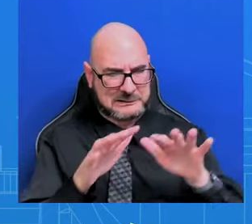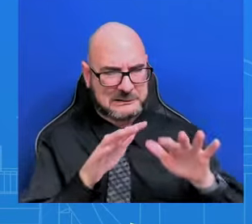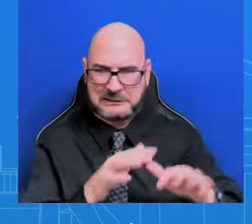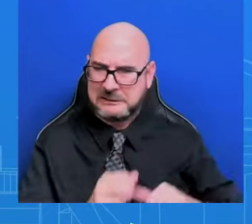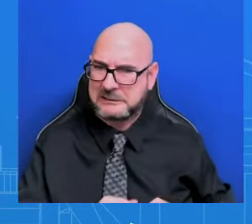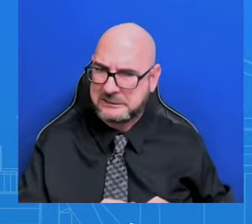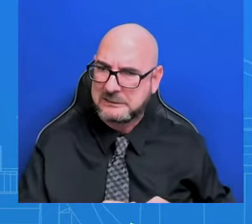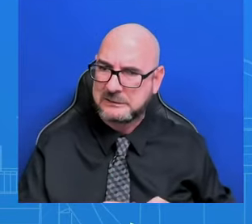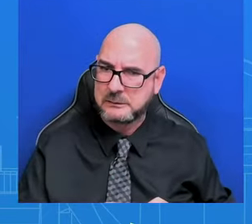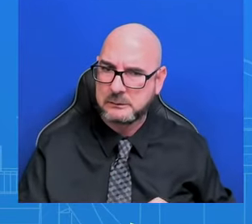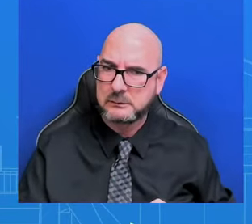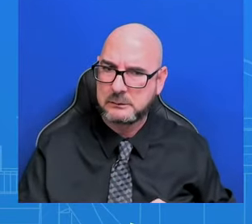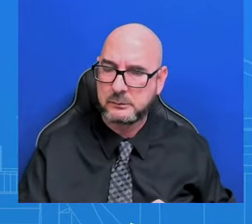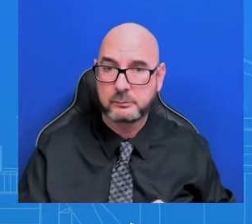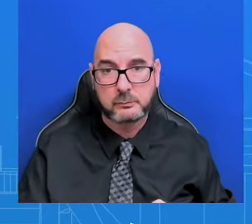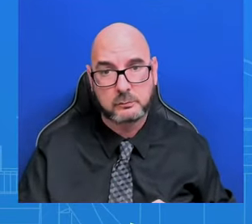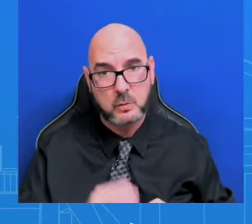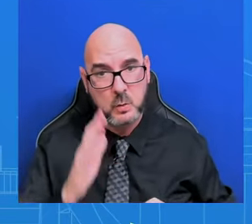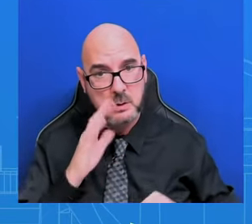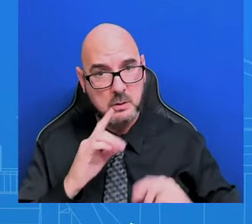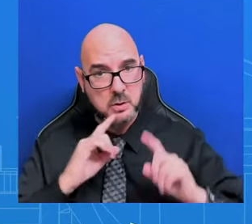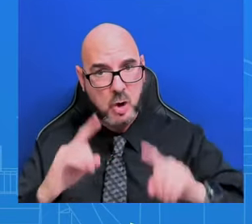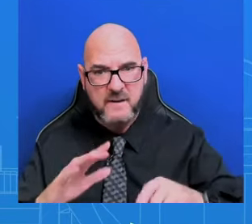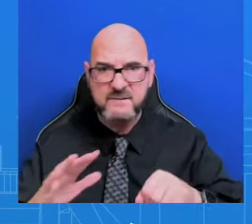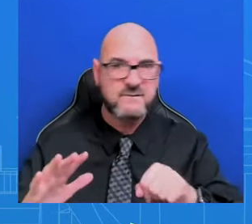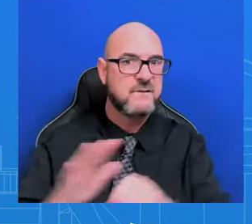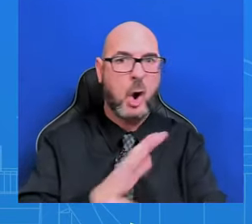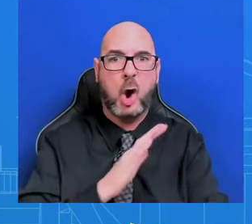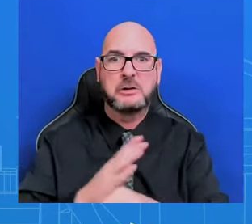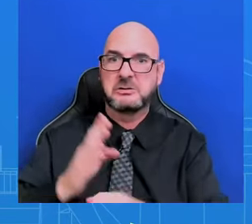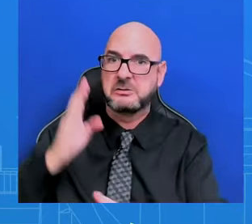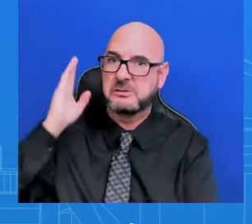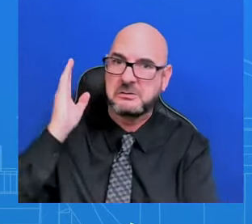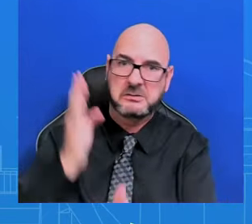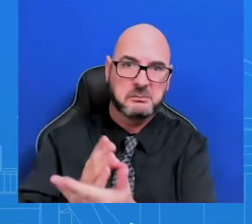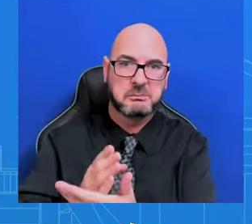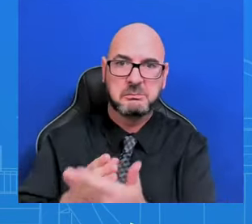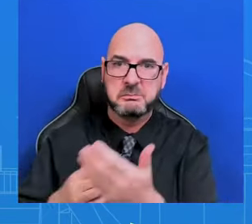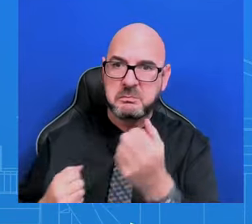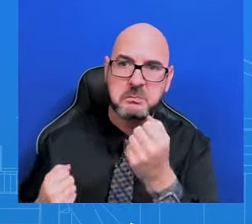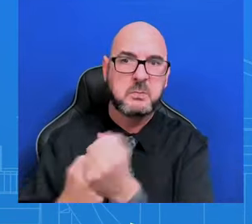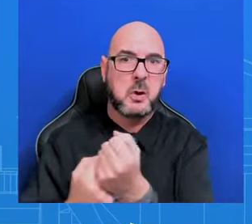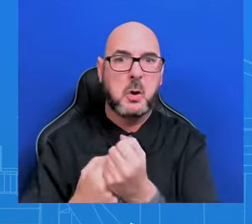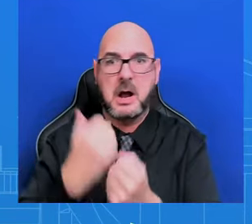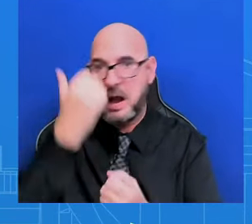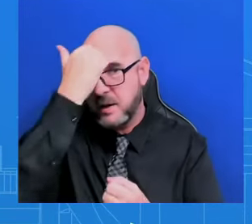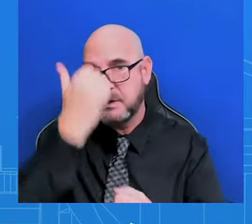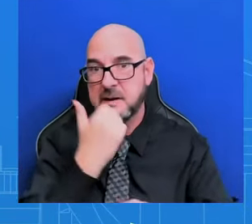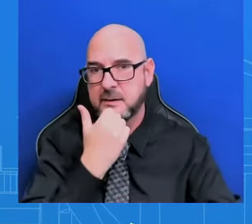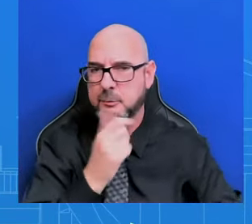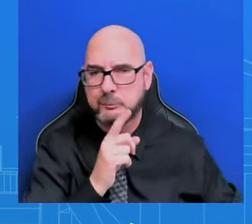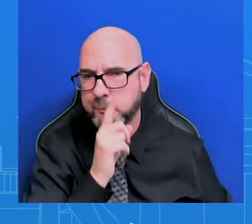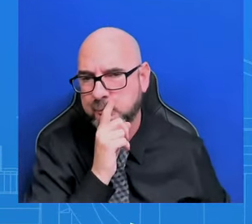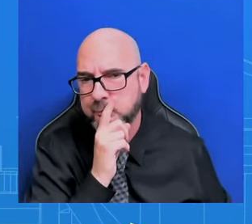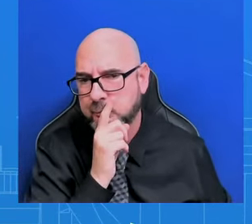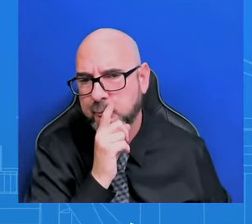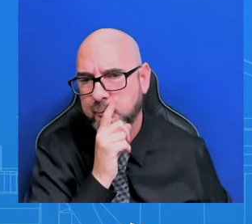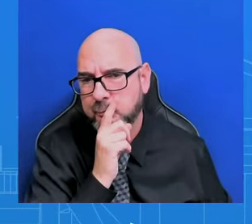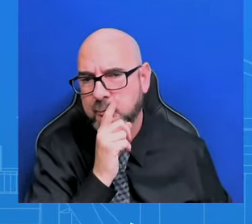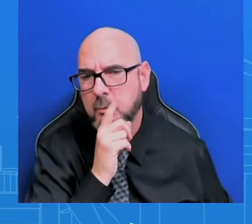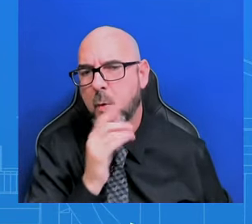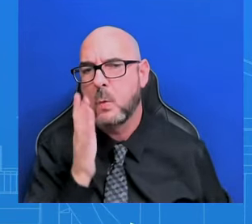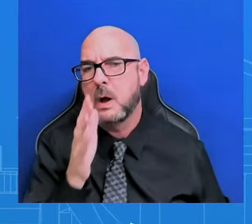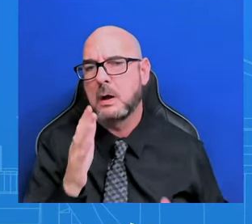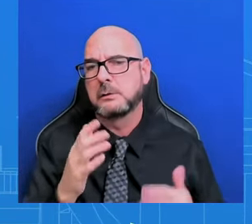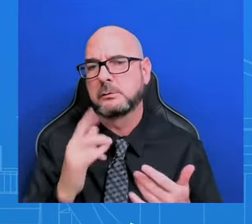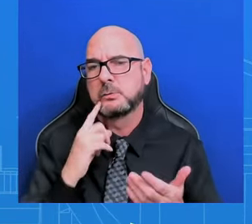they're going to go all in to help Hamas. As a matter of fact, I mean, take a look at it. I know we're all talking about the Houthis, I get all that, but there ain't a whole lot of